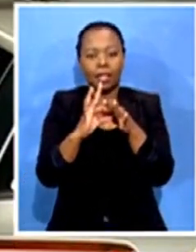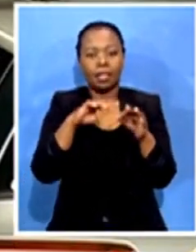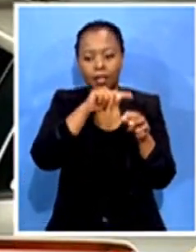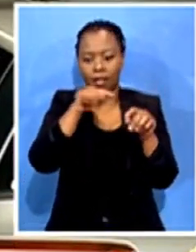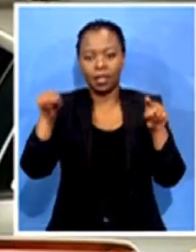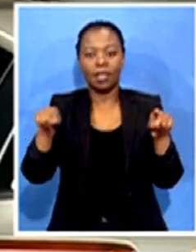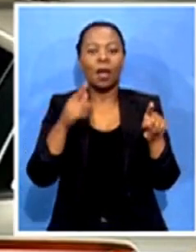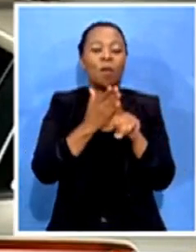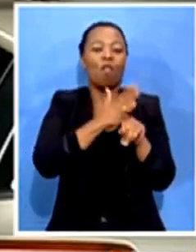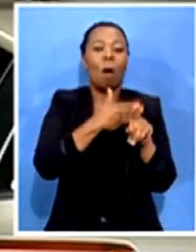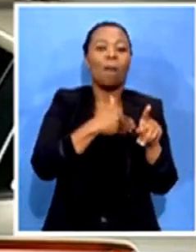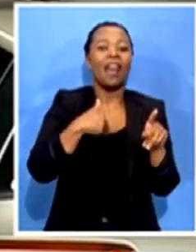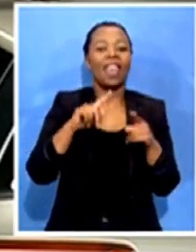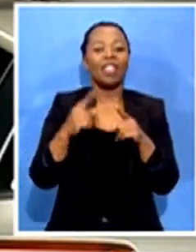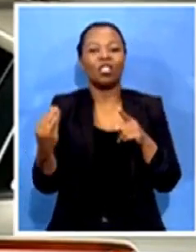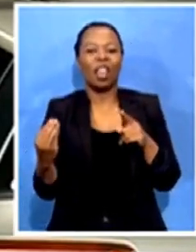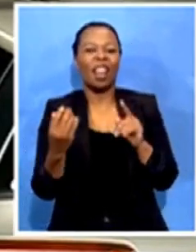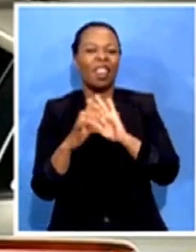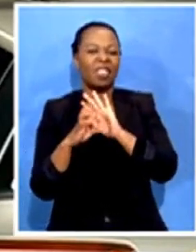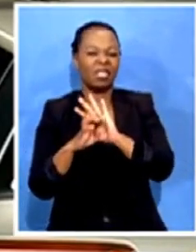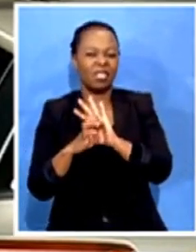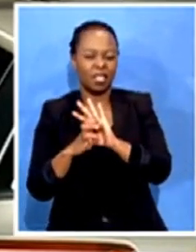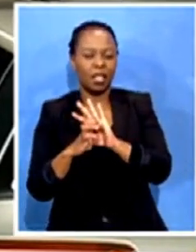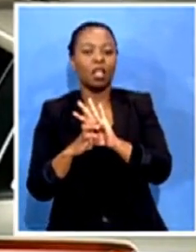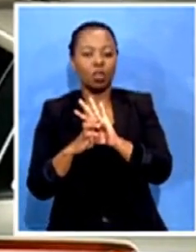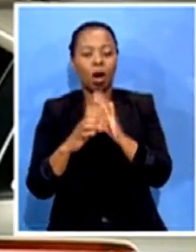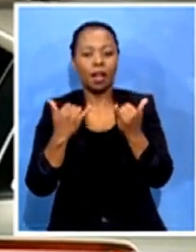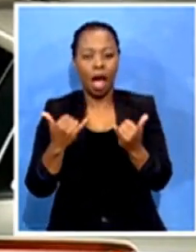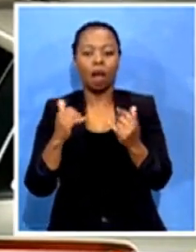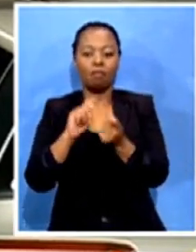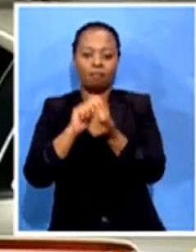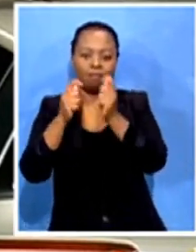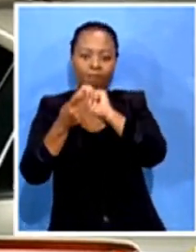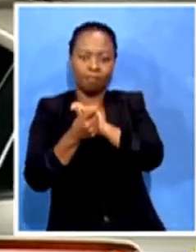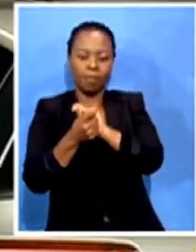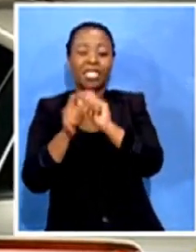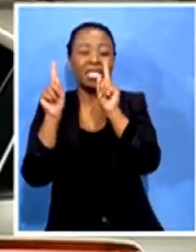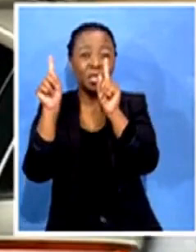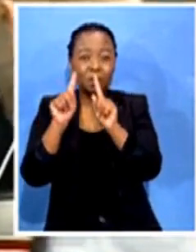been converted into a specialized COVID hospital.